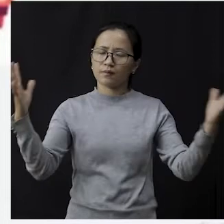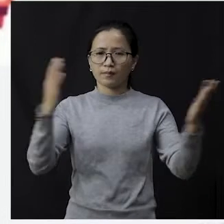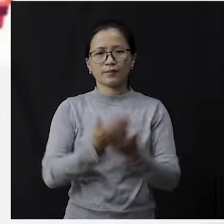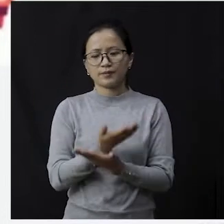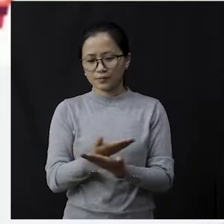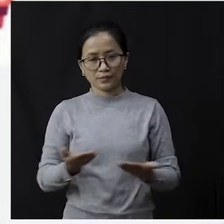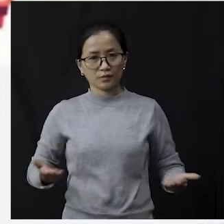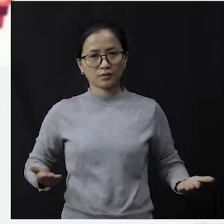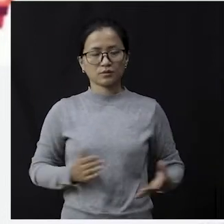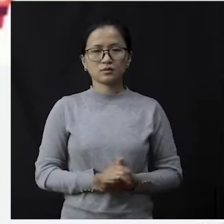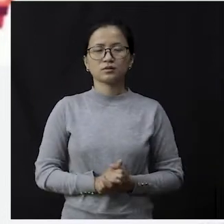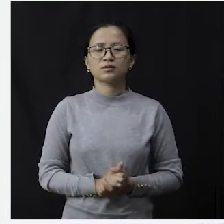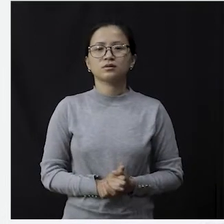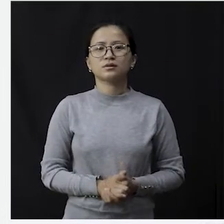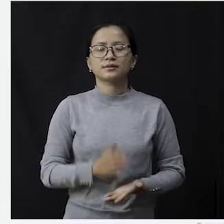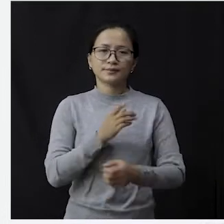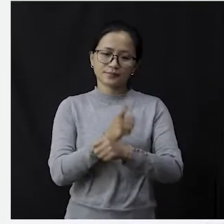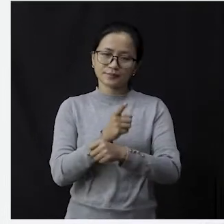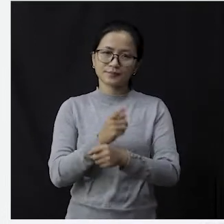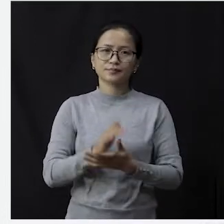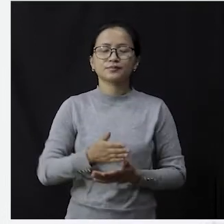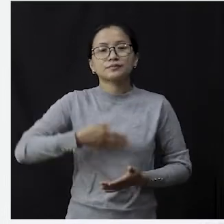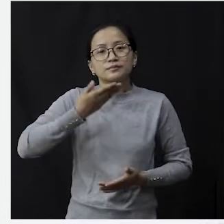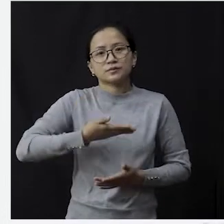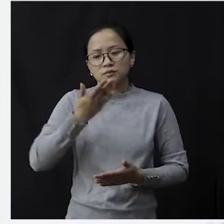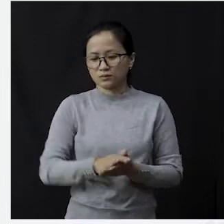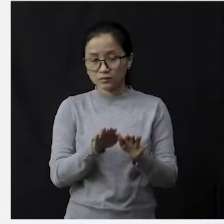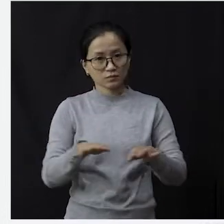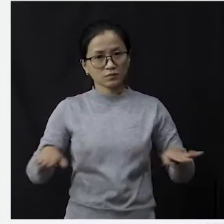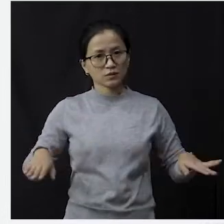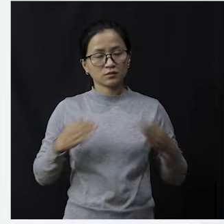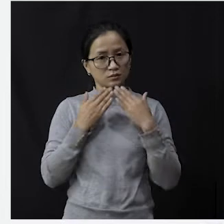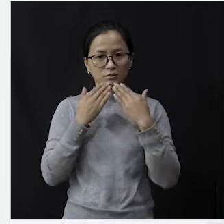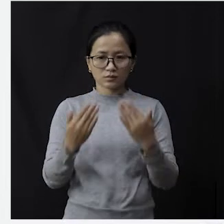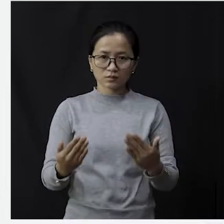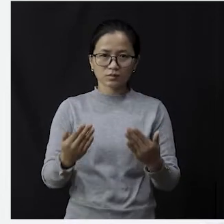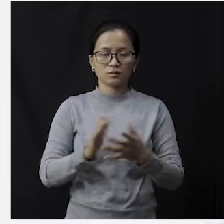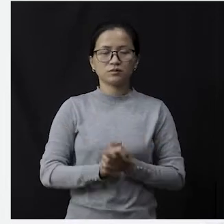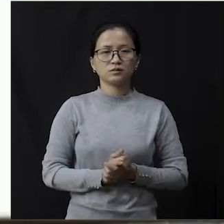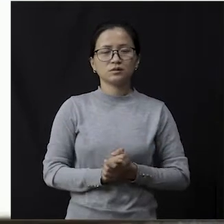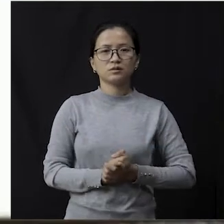things. A teacher teaches children in the school.